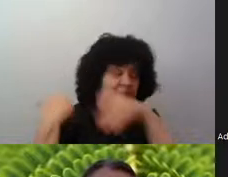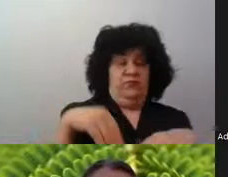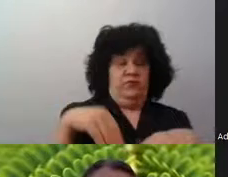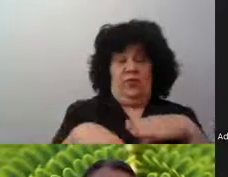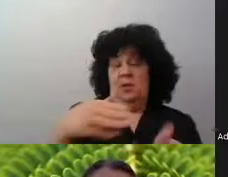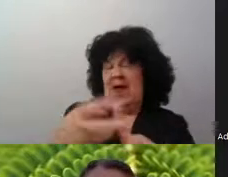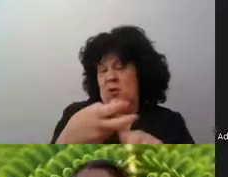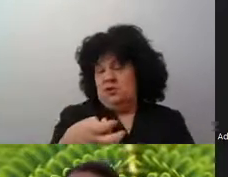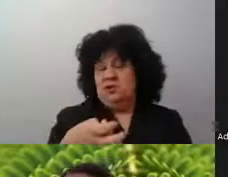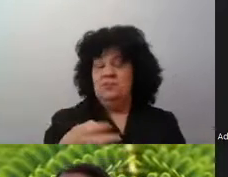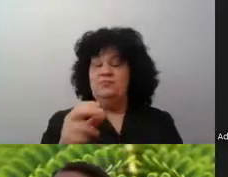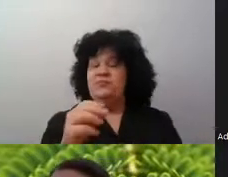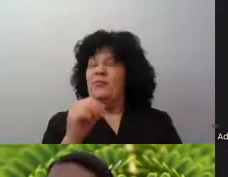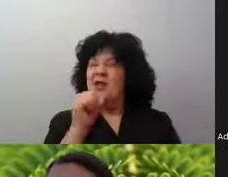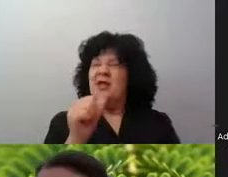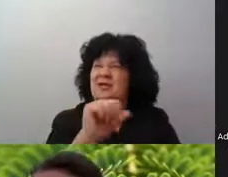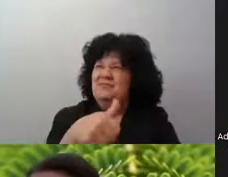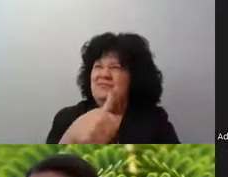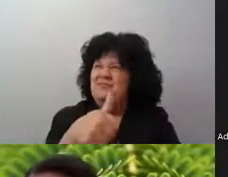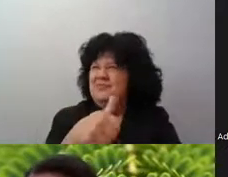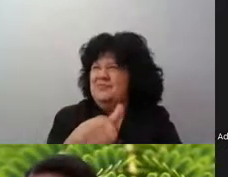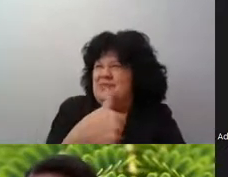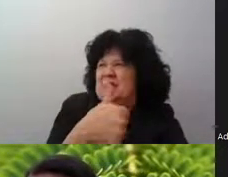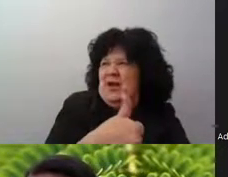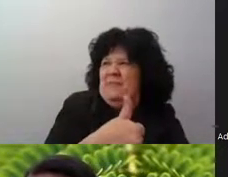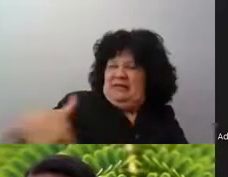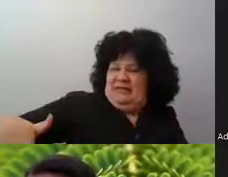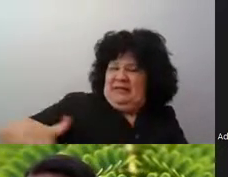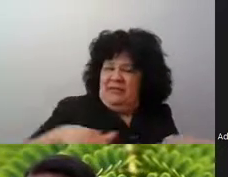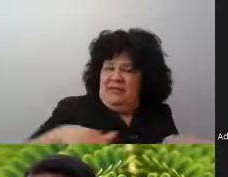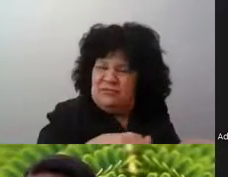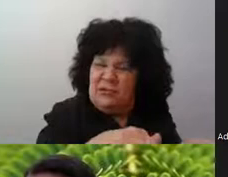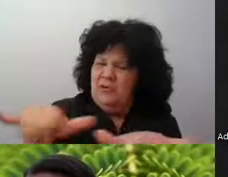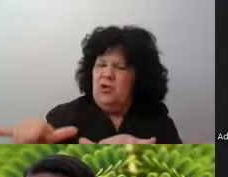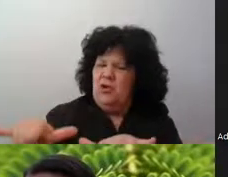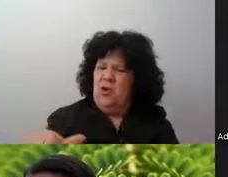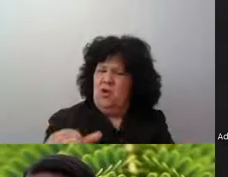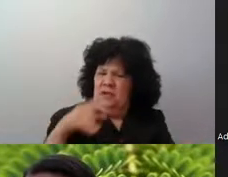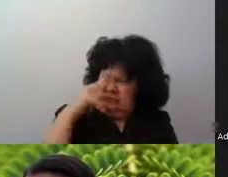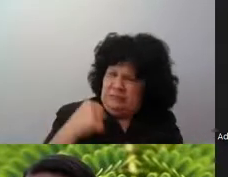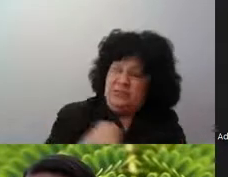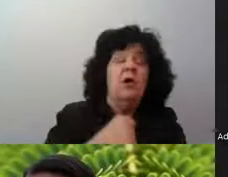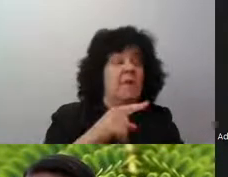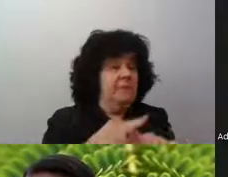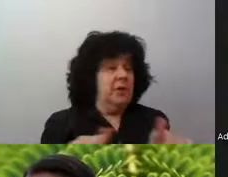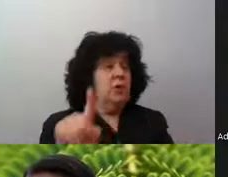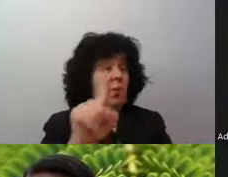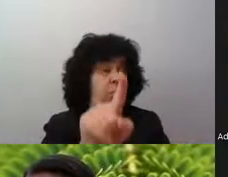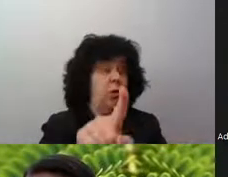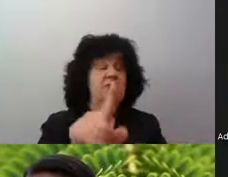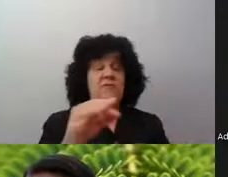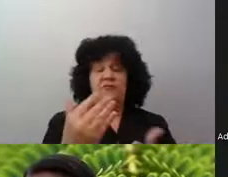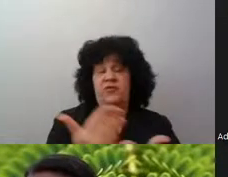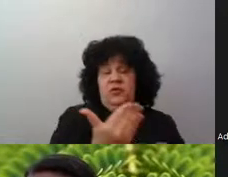how to potentially do that. There's not a great guidebook on how to do that. But as one of the innovations that we've seen as part of one